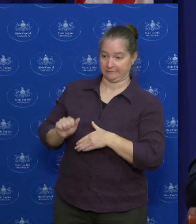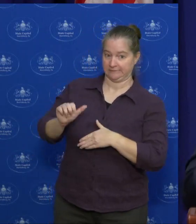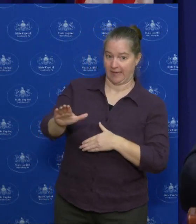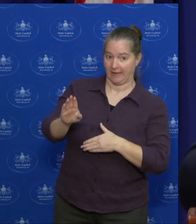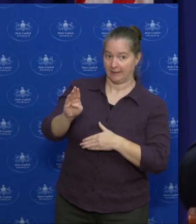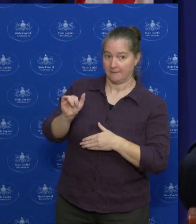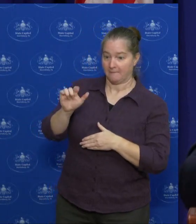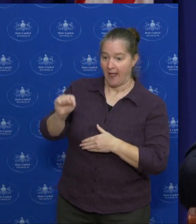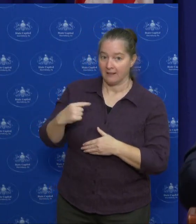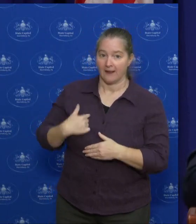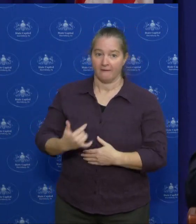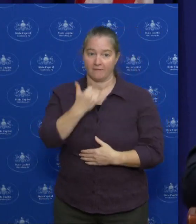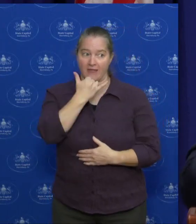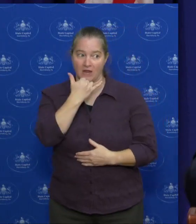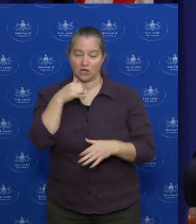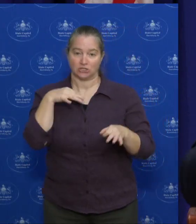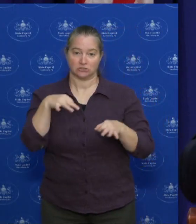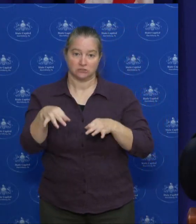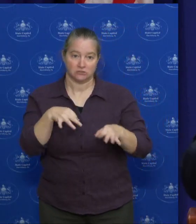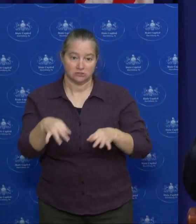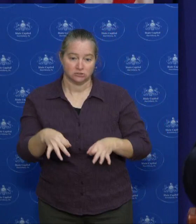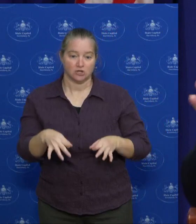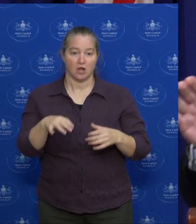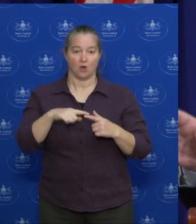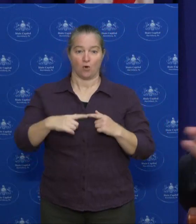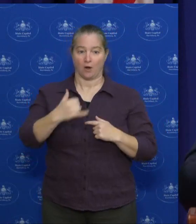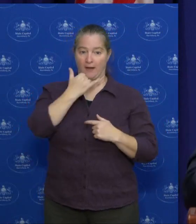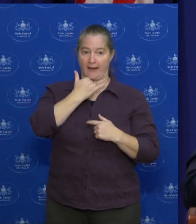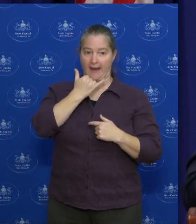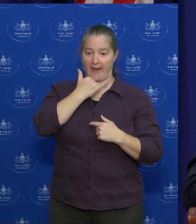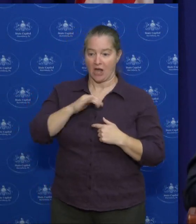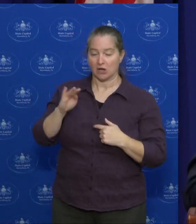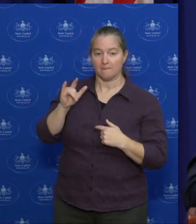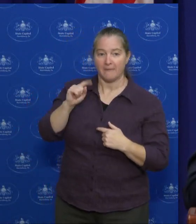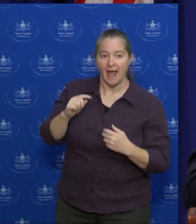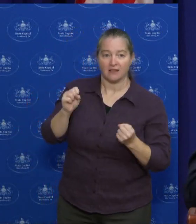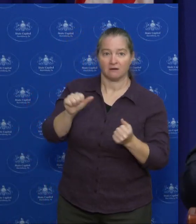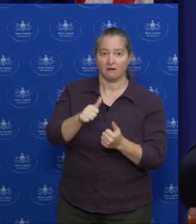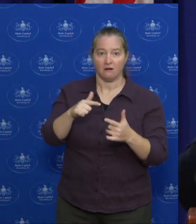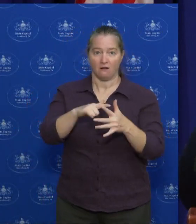an error in the instructions or an error on the ballot or anything else like